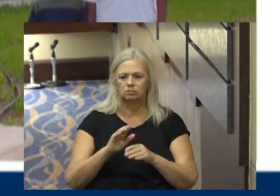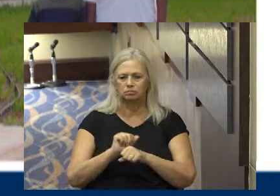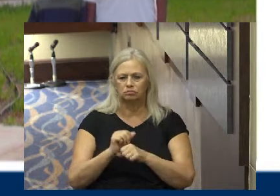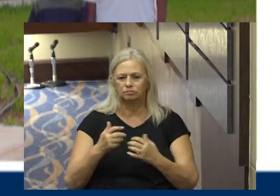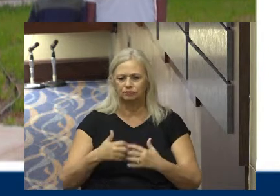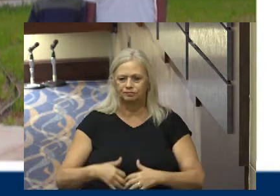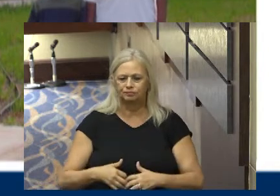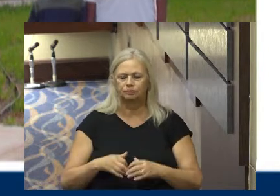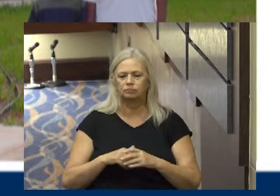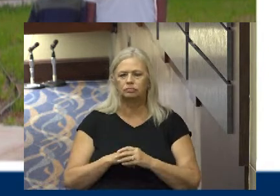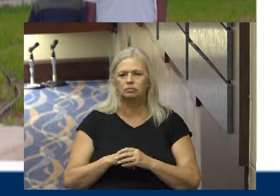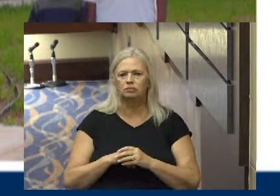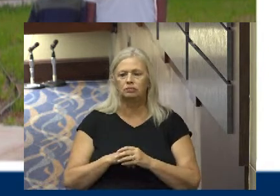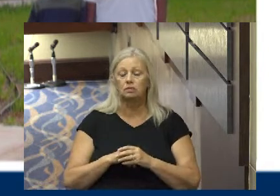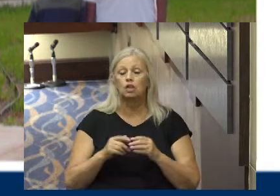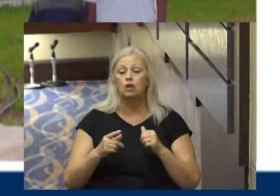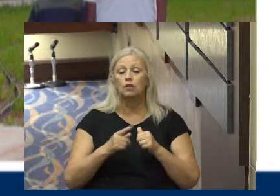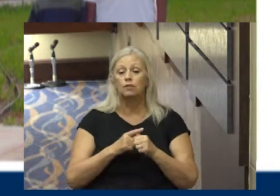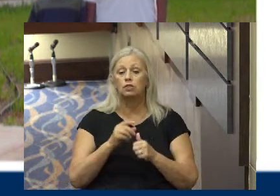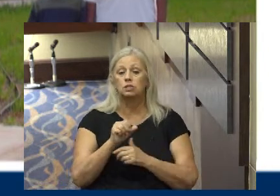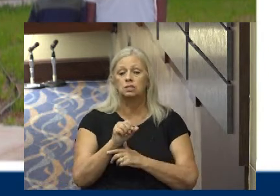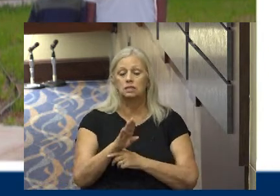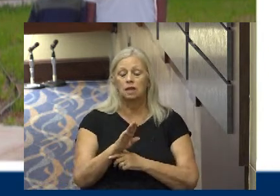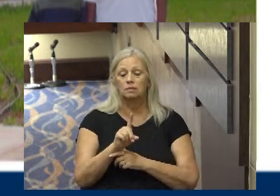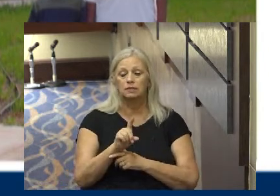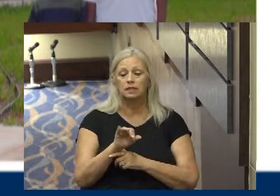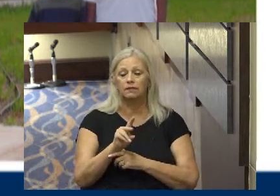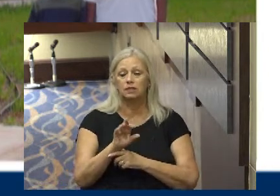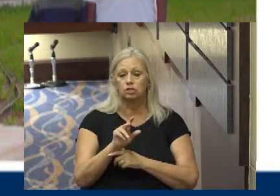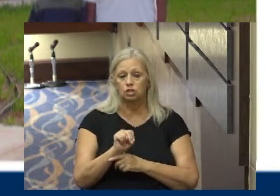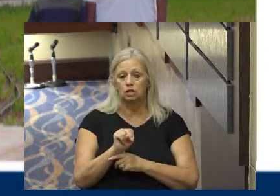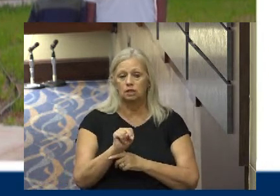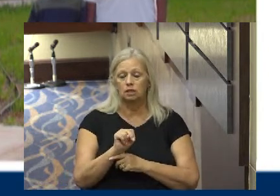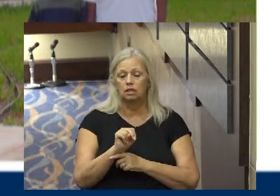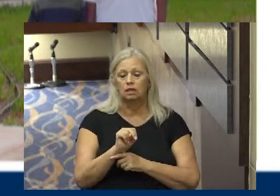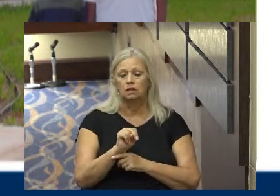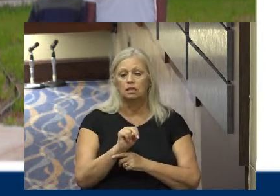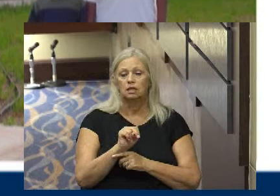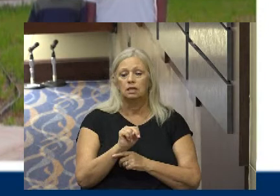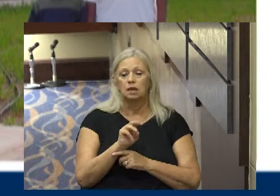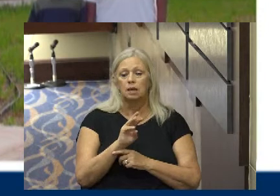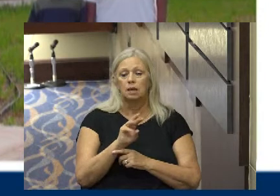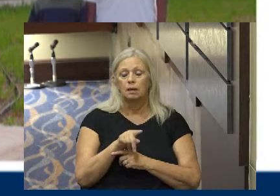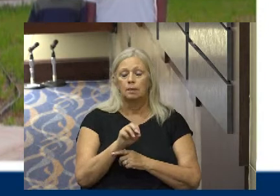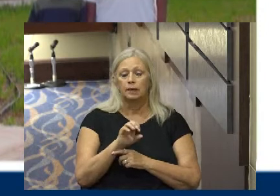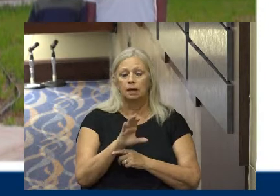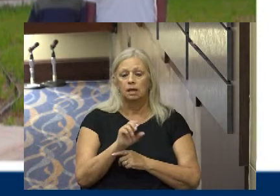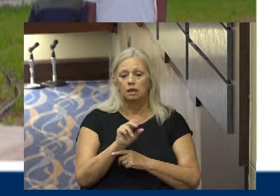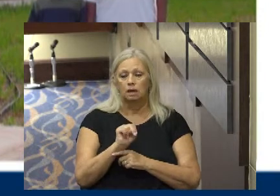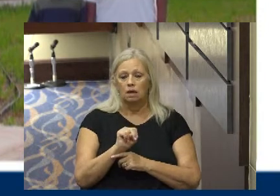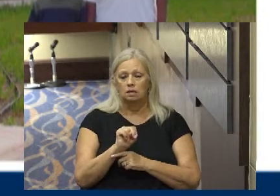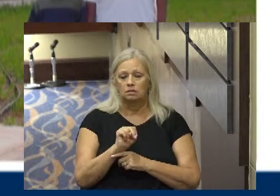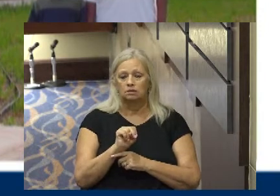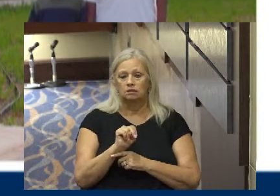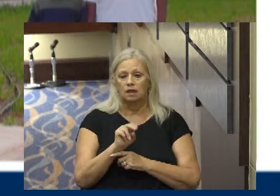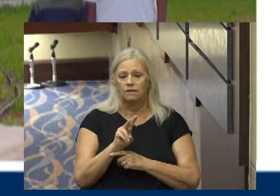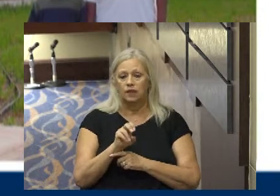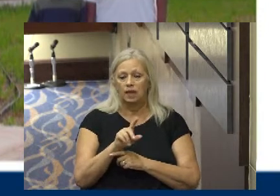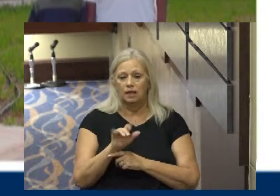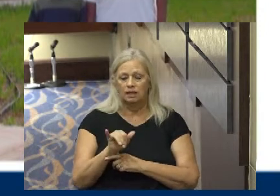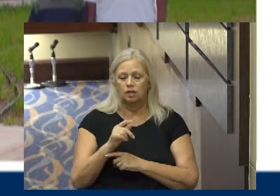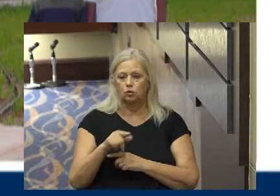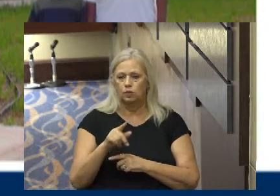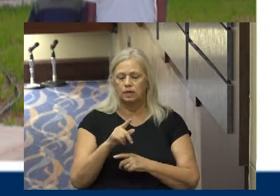Our very first subdivision, East Waco again, Pecan Valley Estates, we built 17 homes